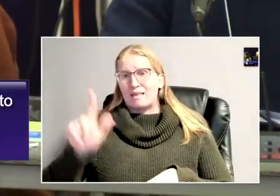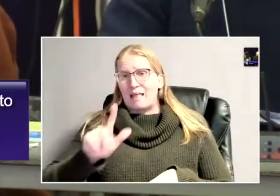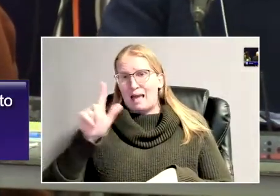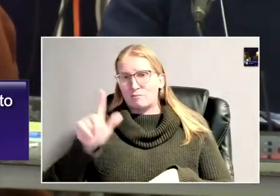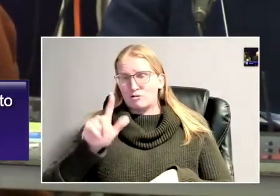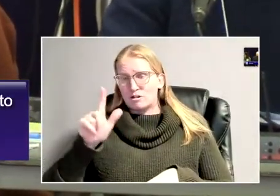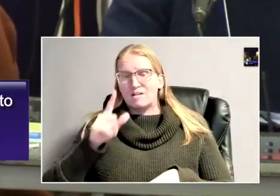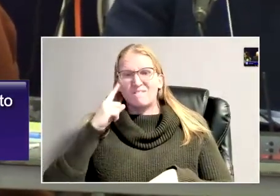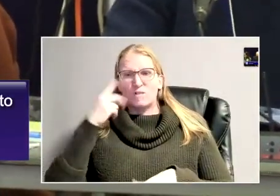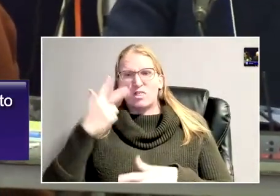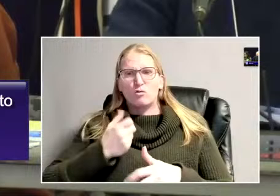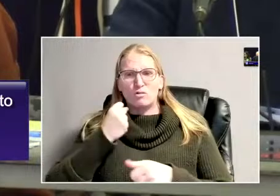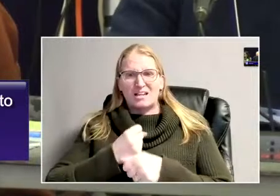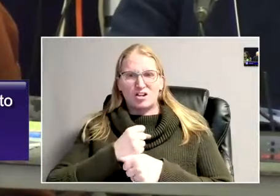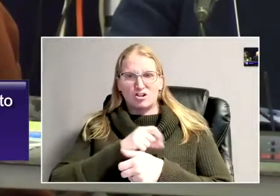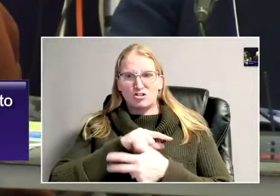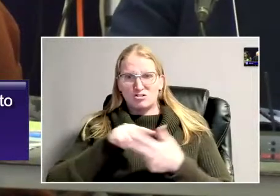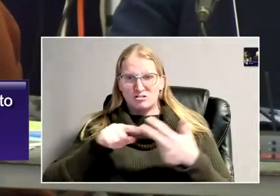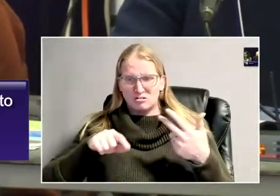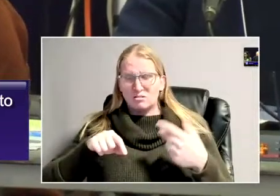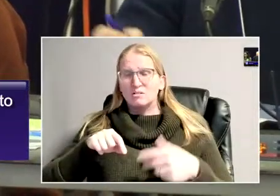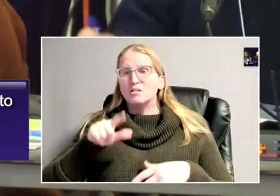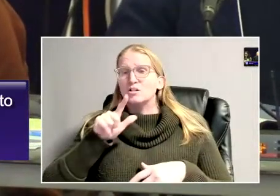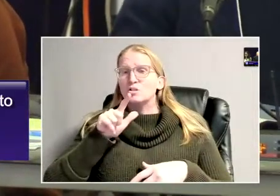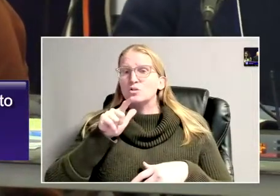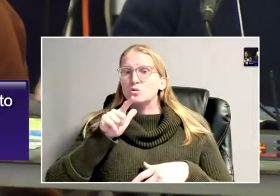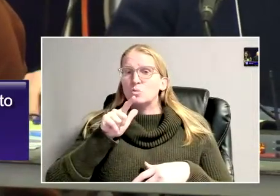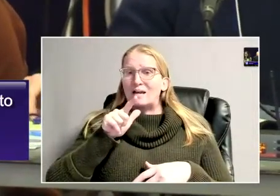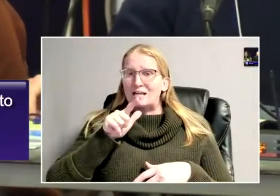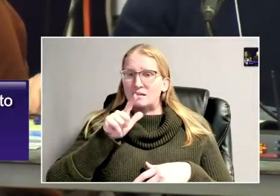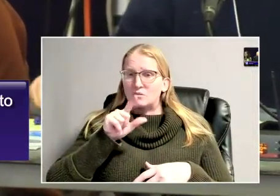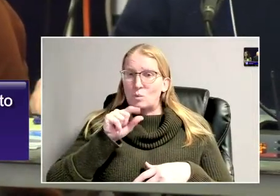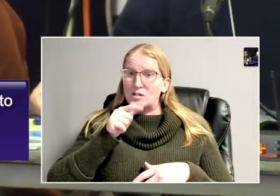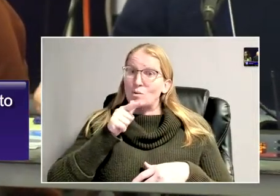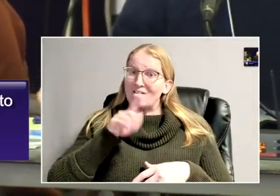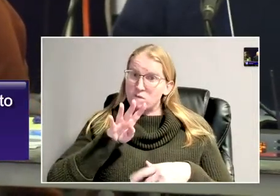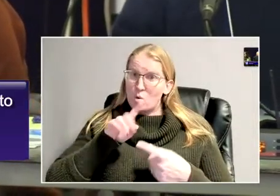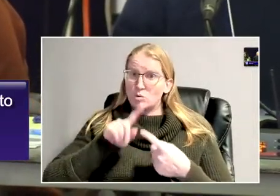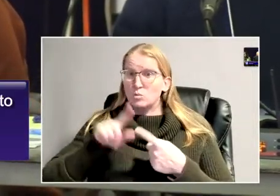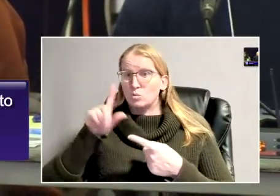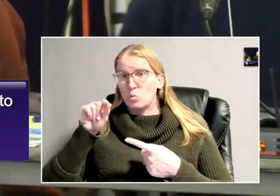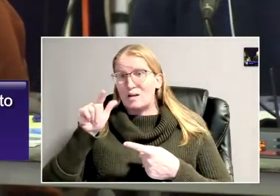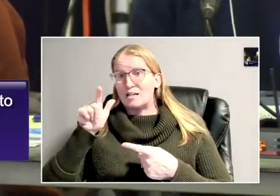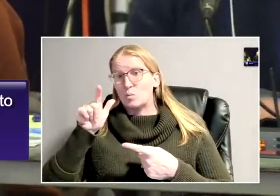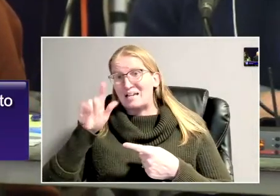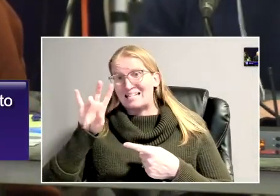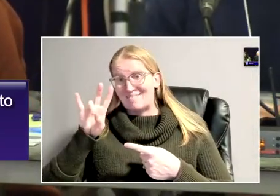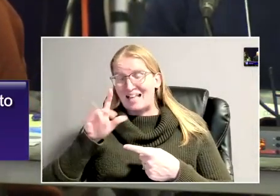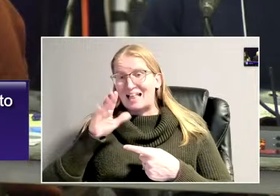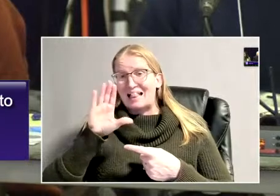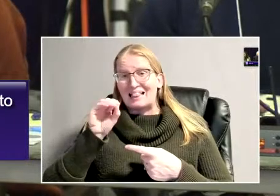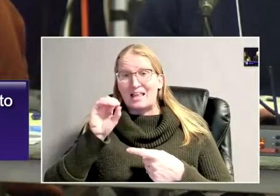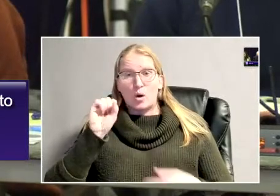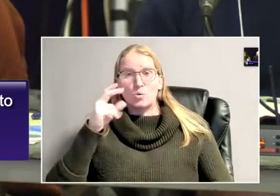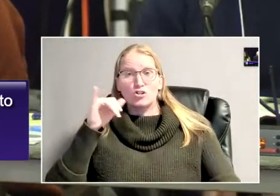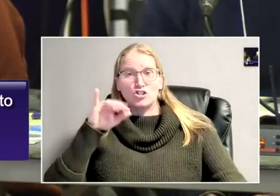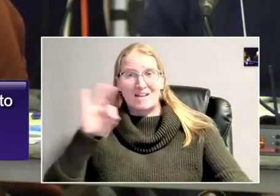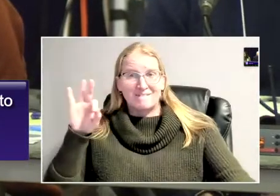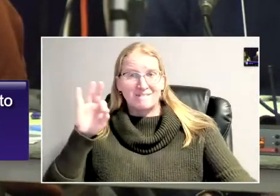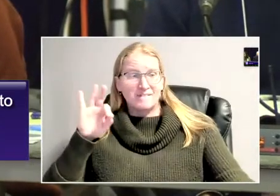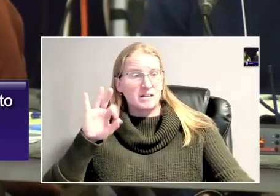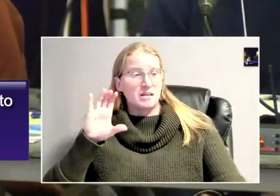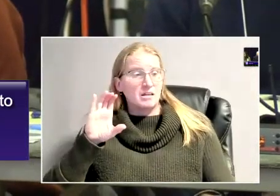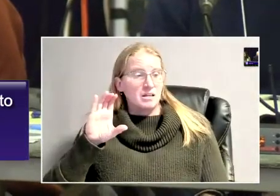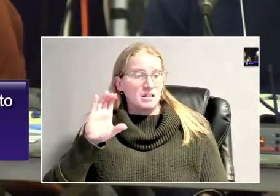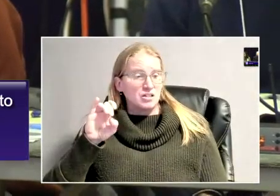term from 2024 to 2027 Leo shiff CA a Kaufman and Kate o'